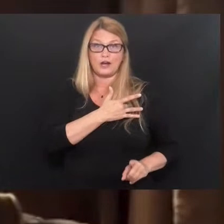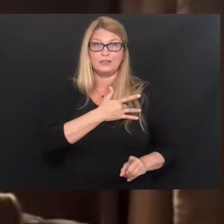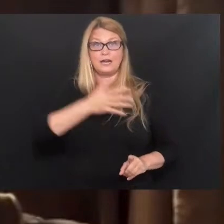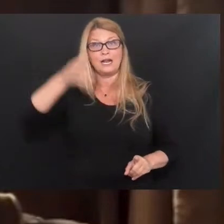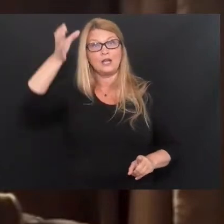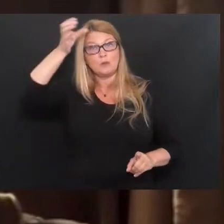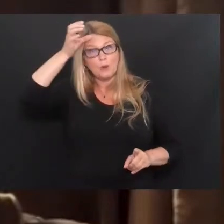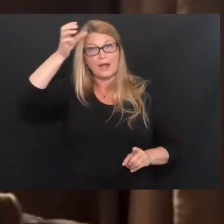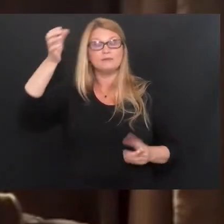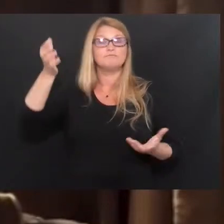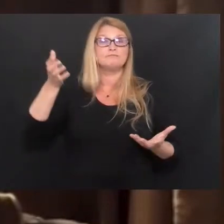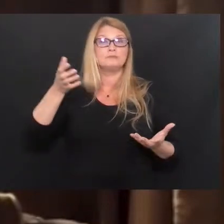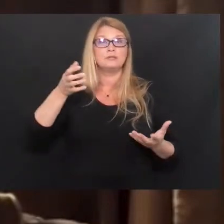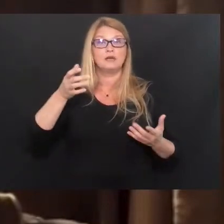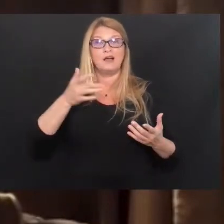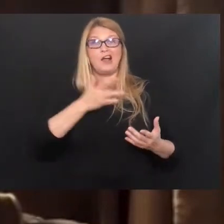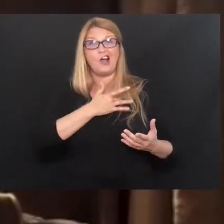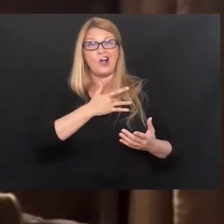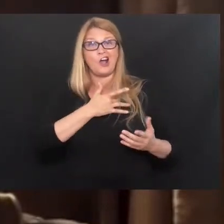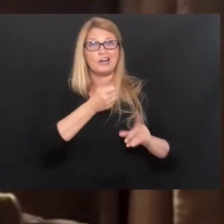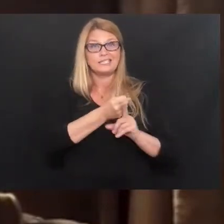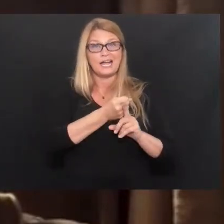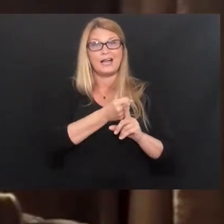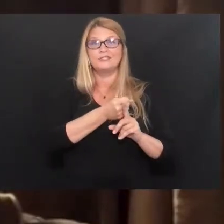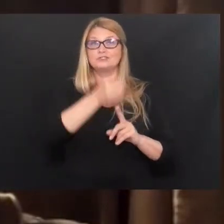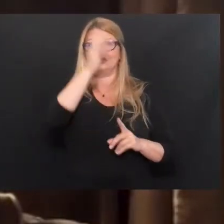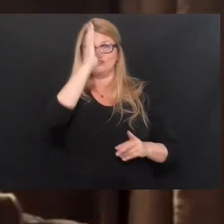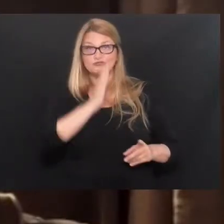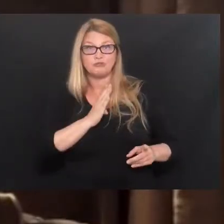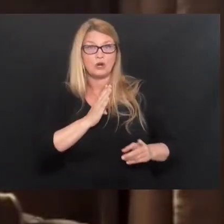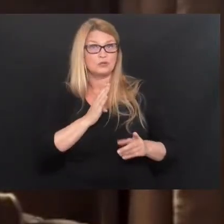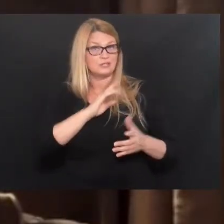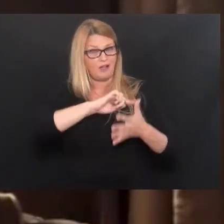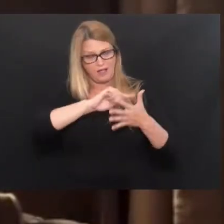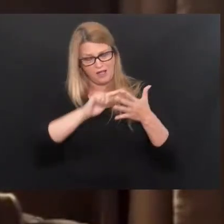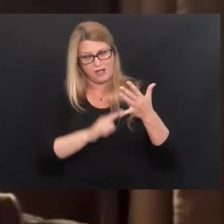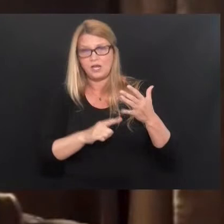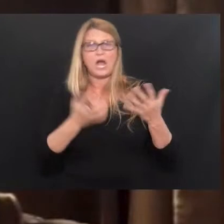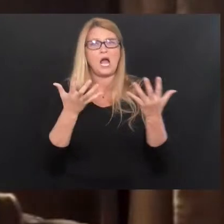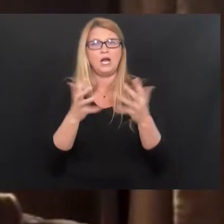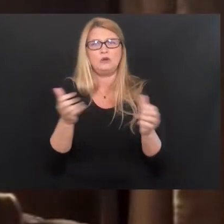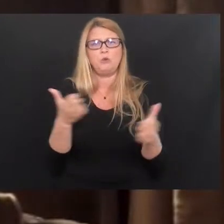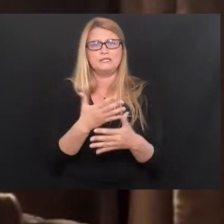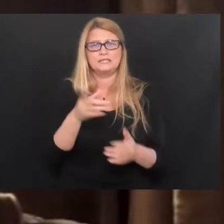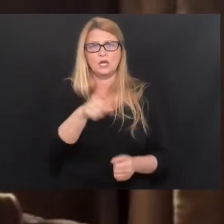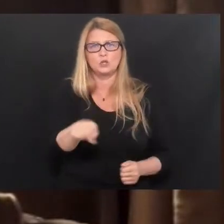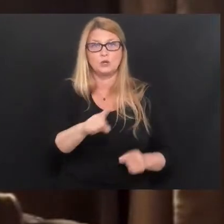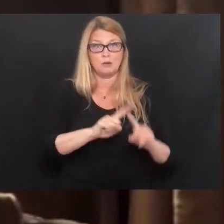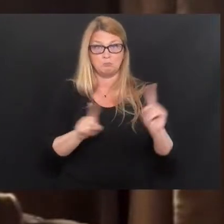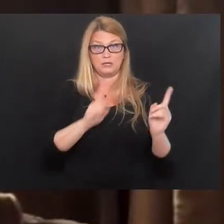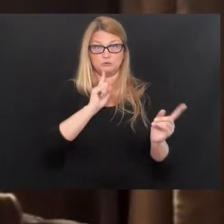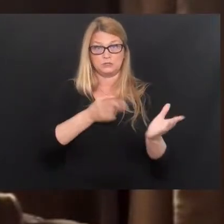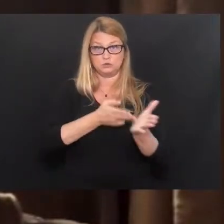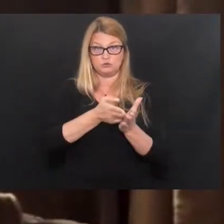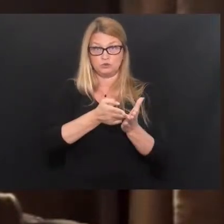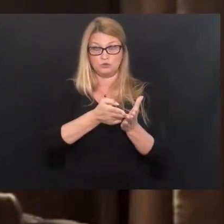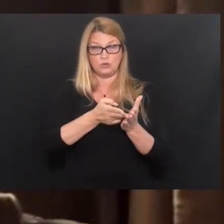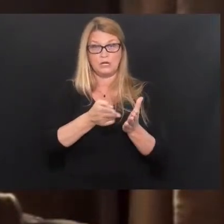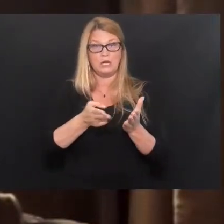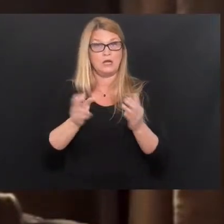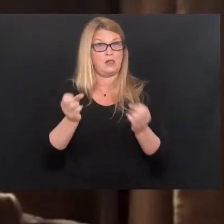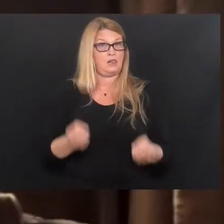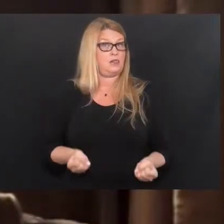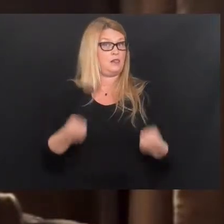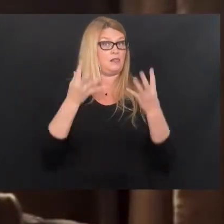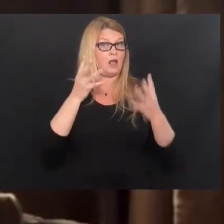can cause strokes, heart attacks, et cetera. And this is not said to scare people, but it's really true that even though a lot of